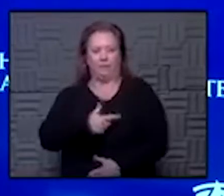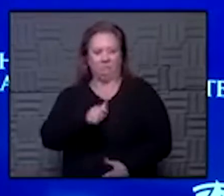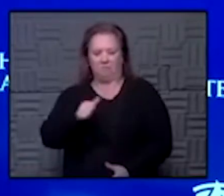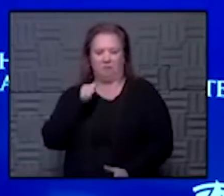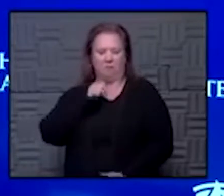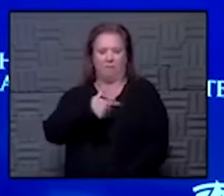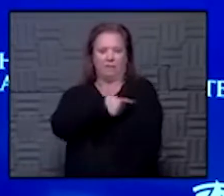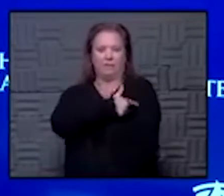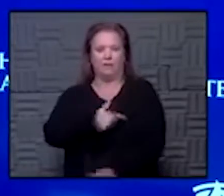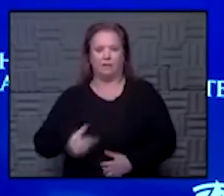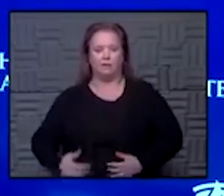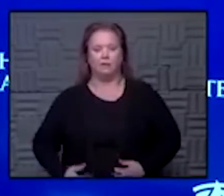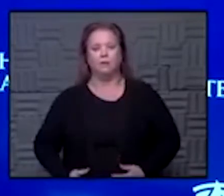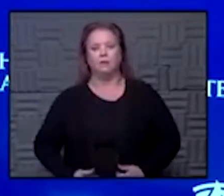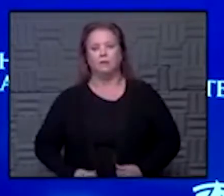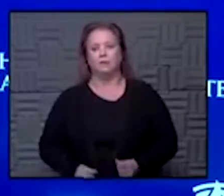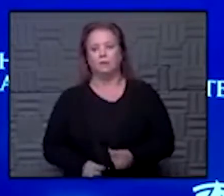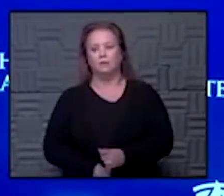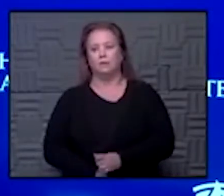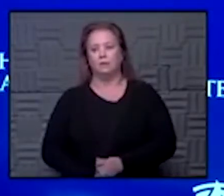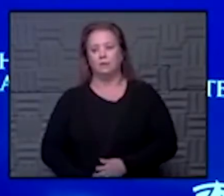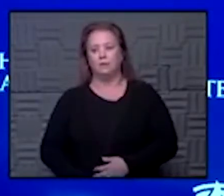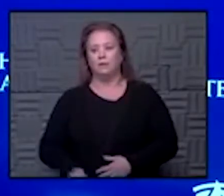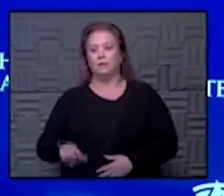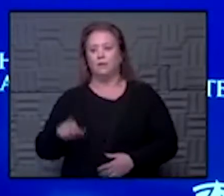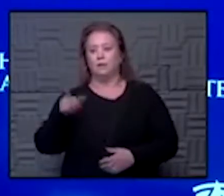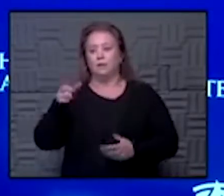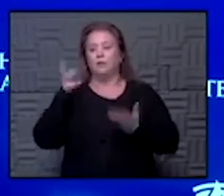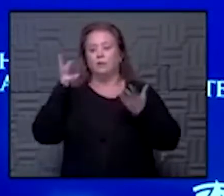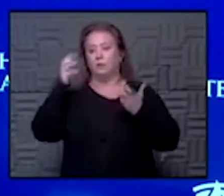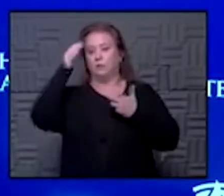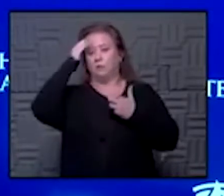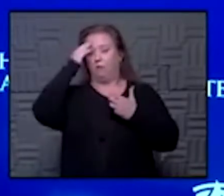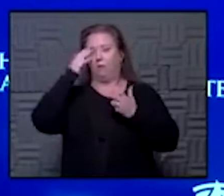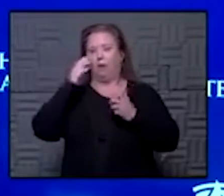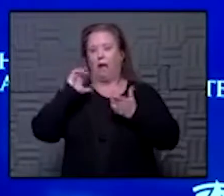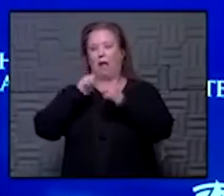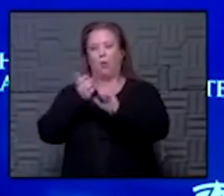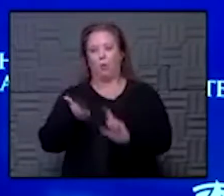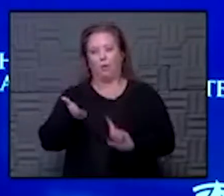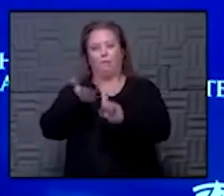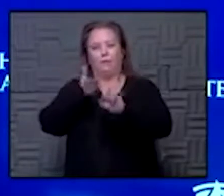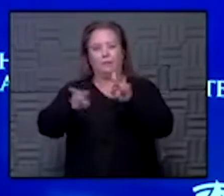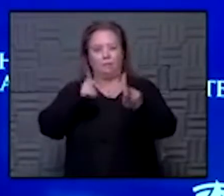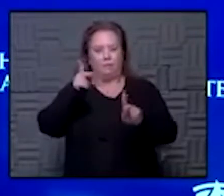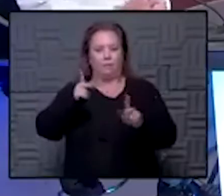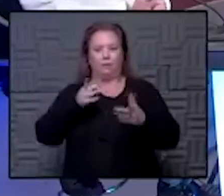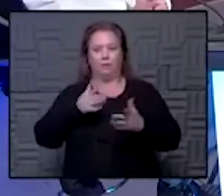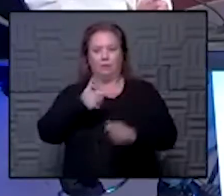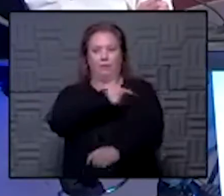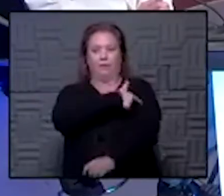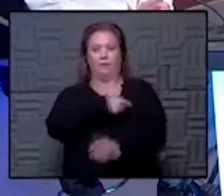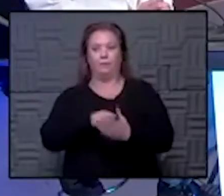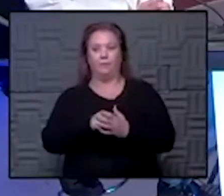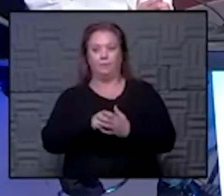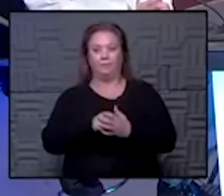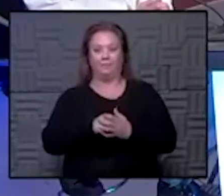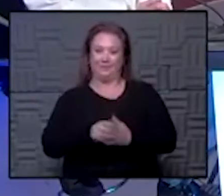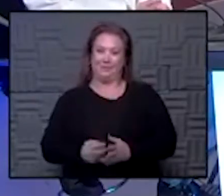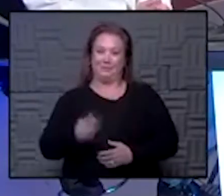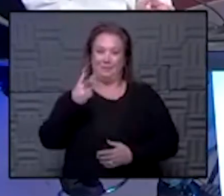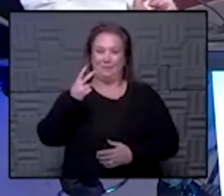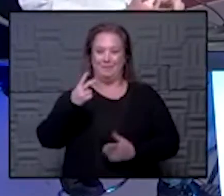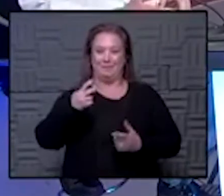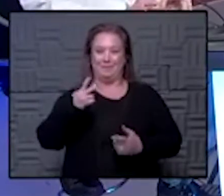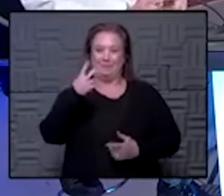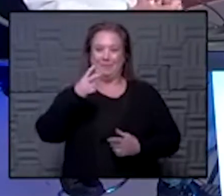not going to take that vaccine. Mm-hmm. And she wants to know, what can you say to convince people to take it? Yeah, I mean, those are two pretty big questions.